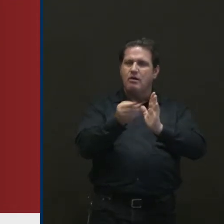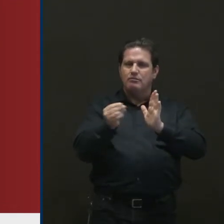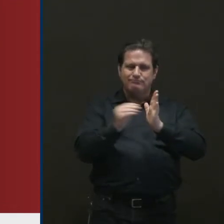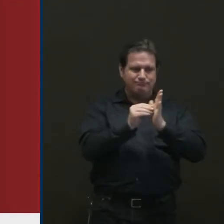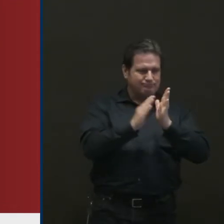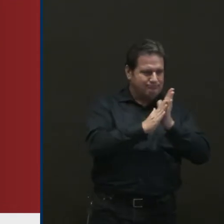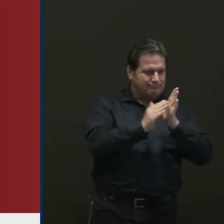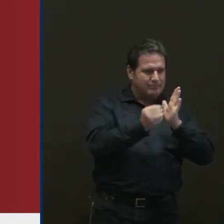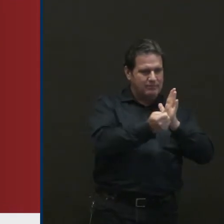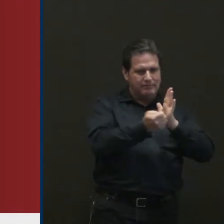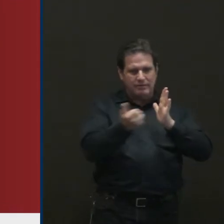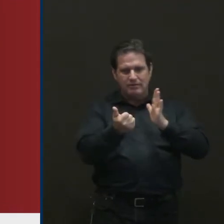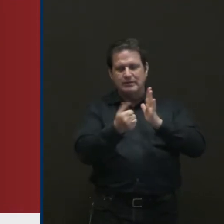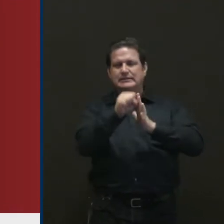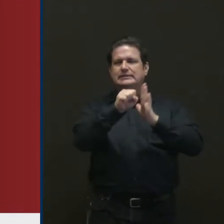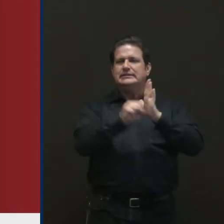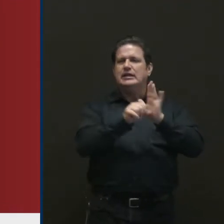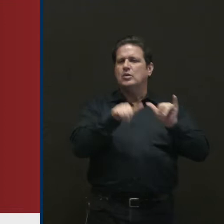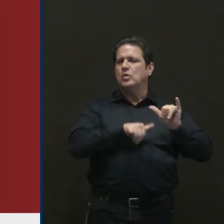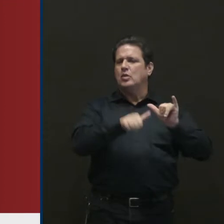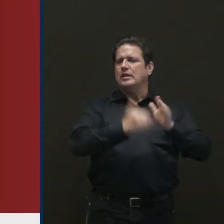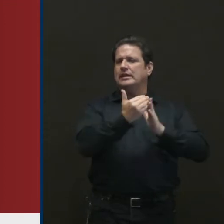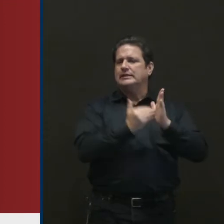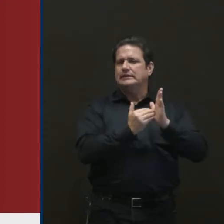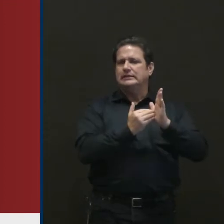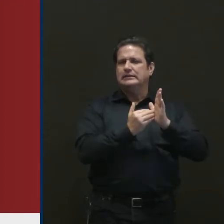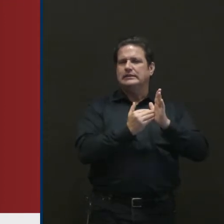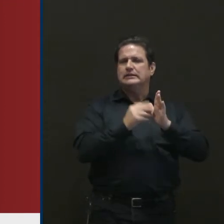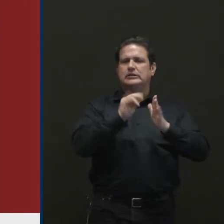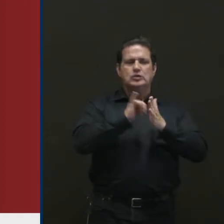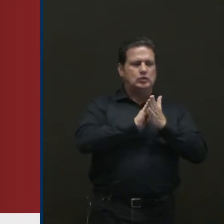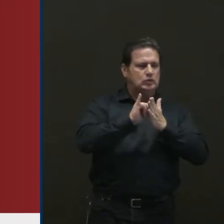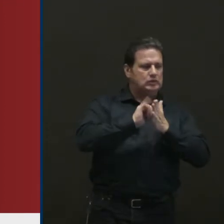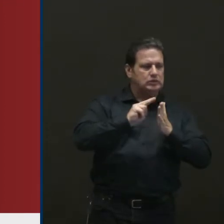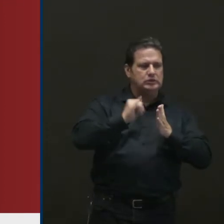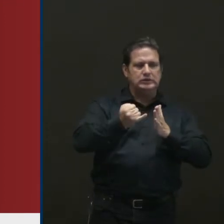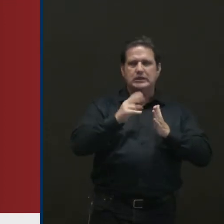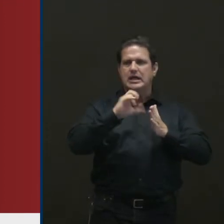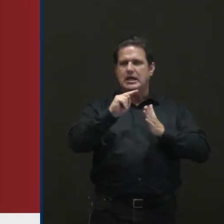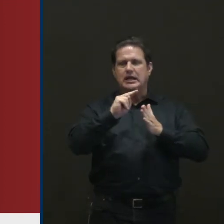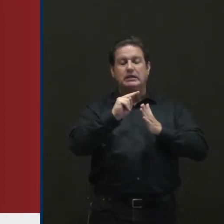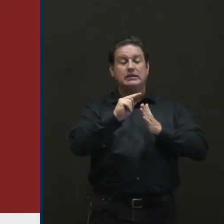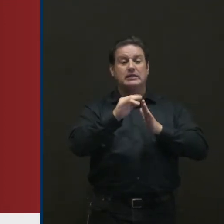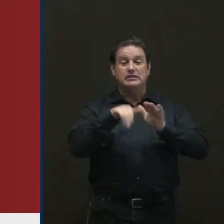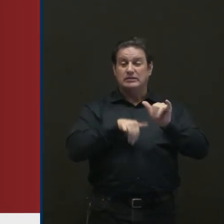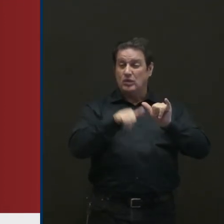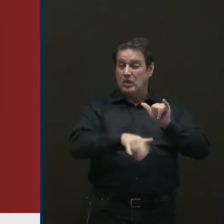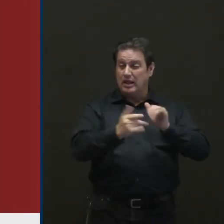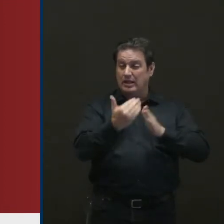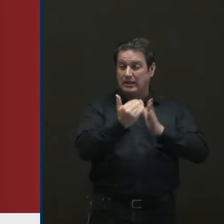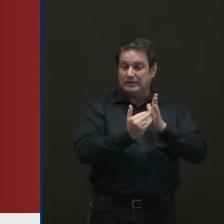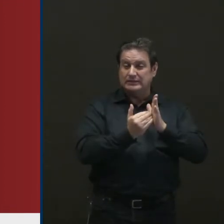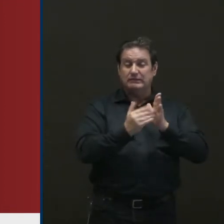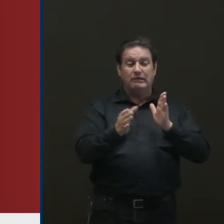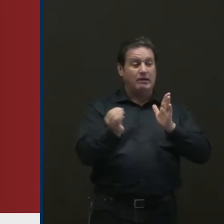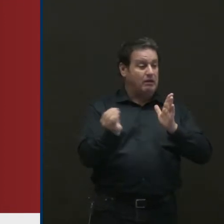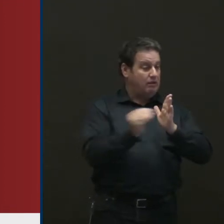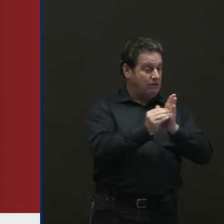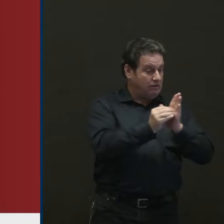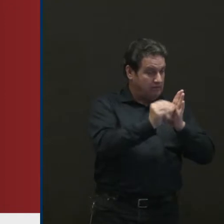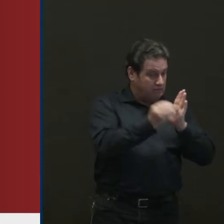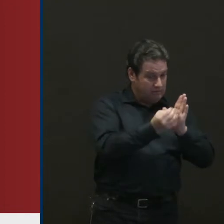our neighboring states of New York, New Jersey, and Connecticut. 1 week we're on, next week we're off. Now